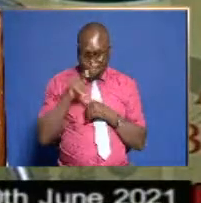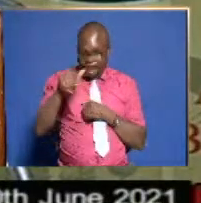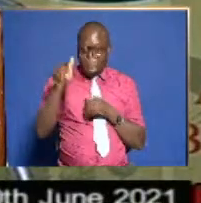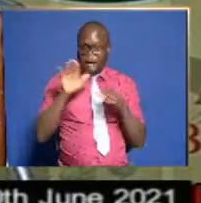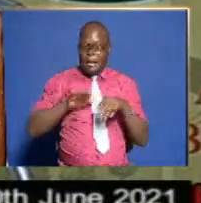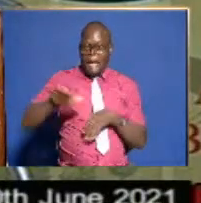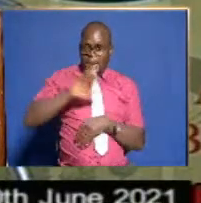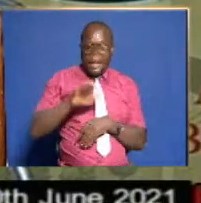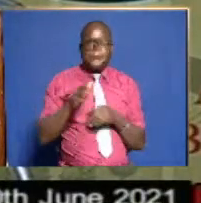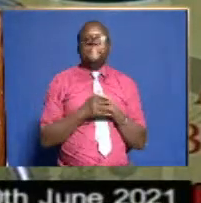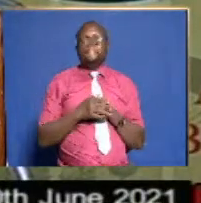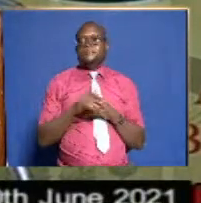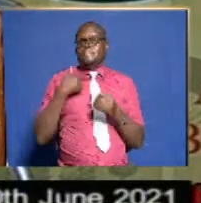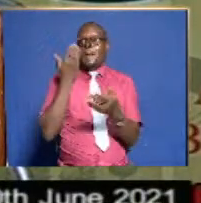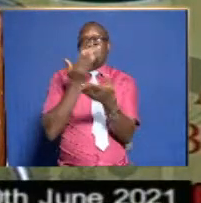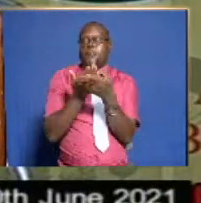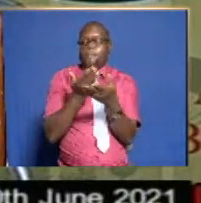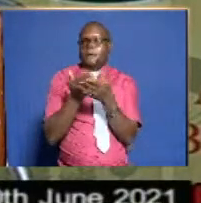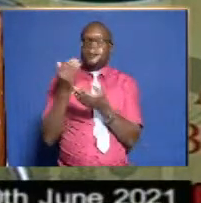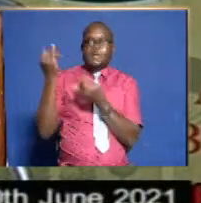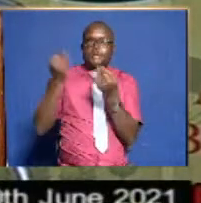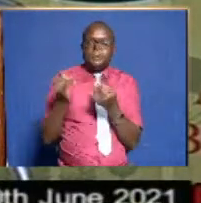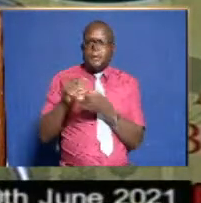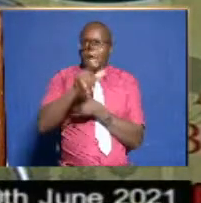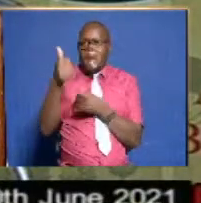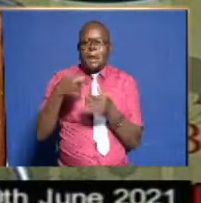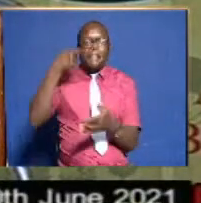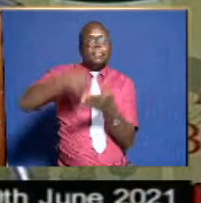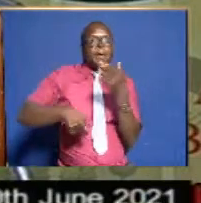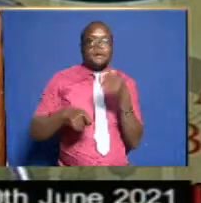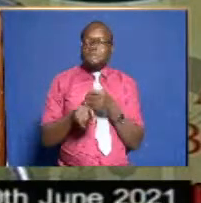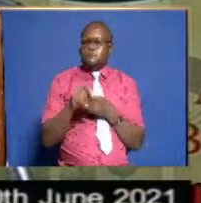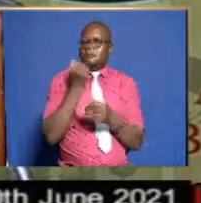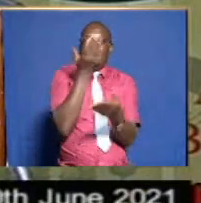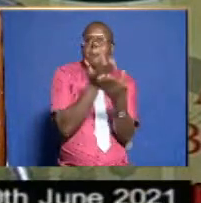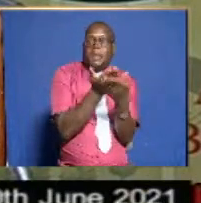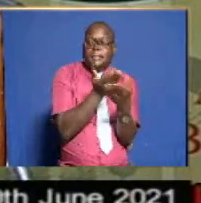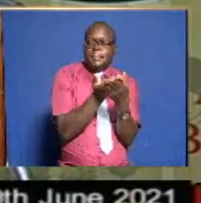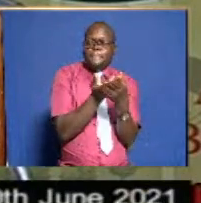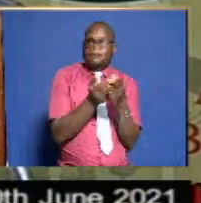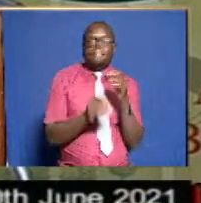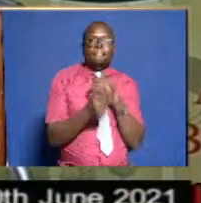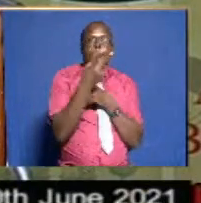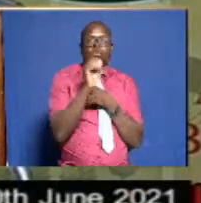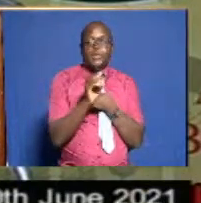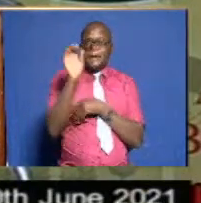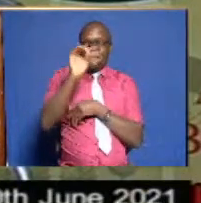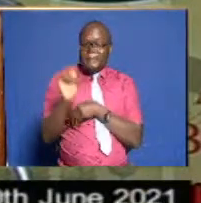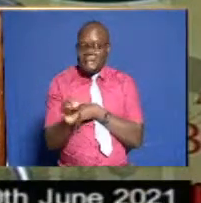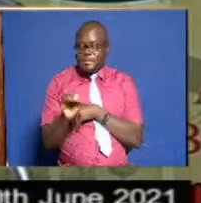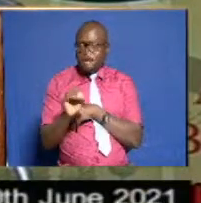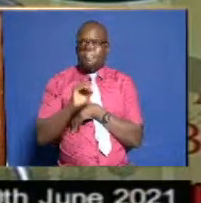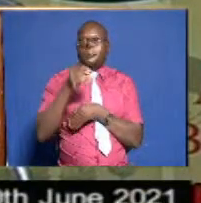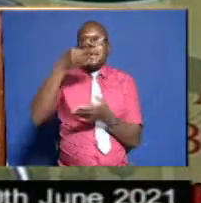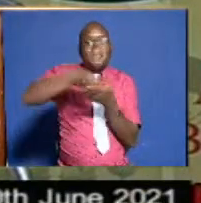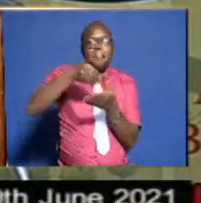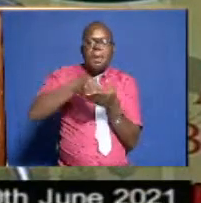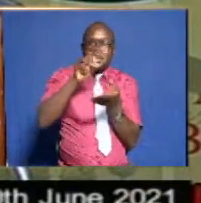regard, I propose to reintroduce excise duty on betting at the rate of 20% of the amount